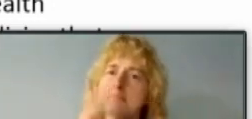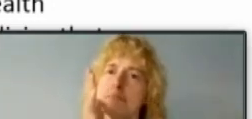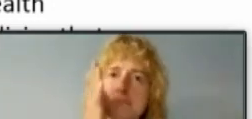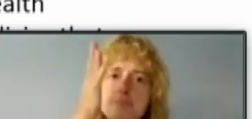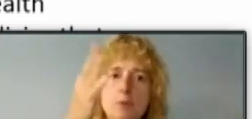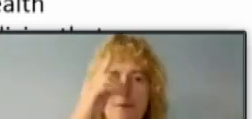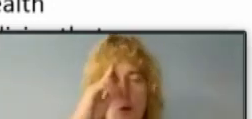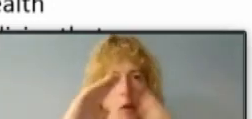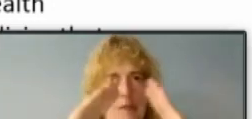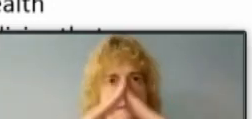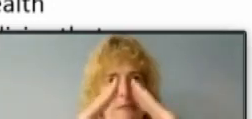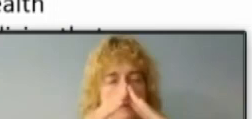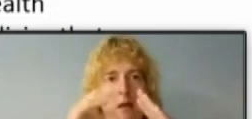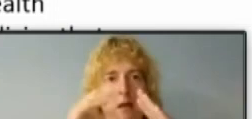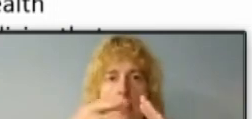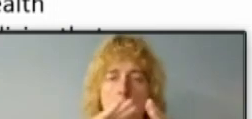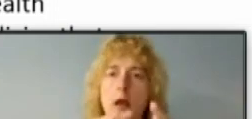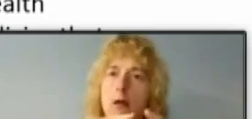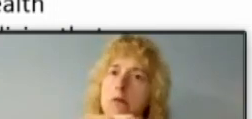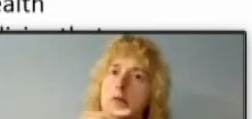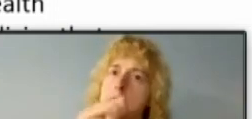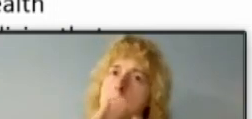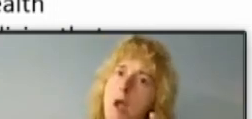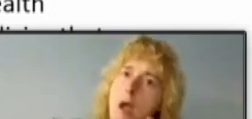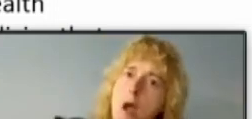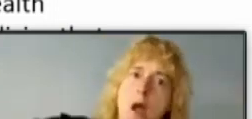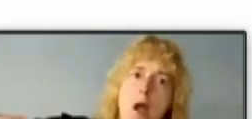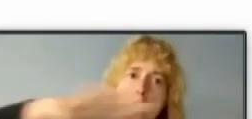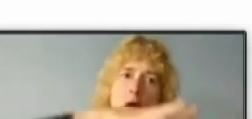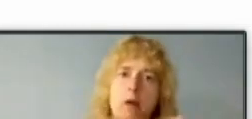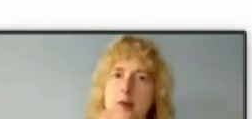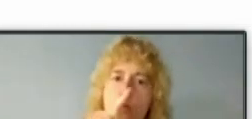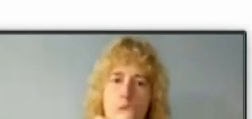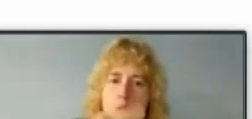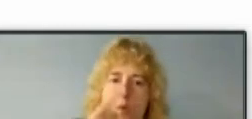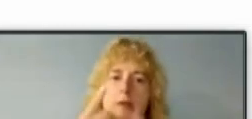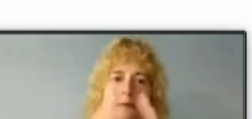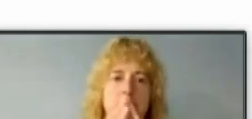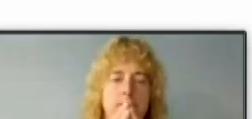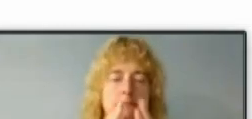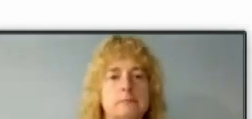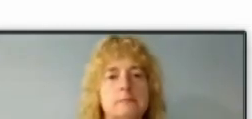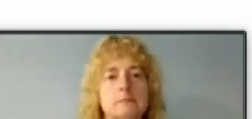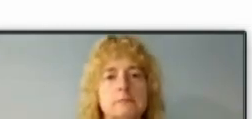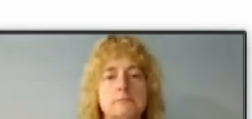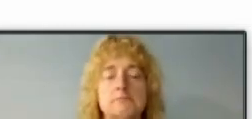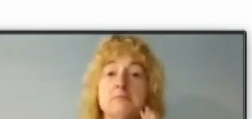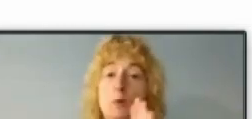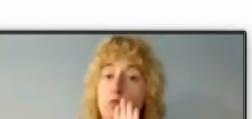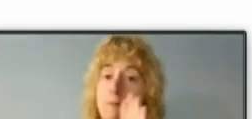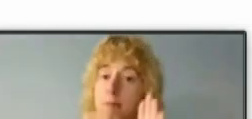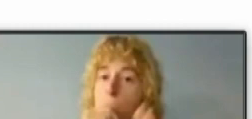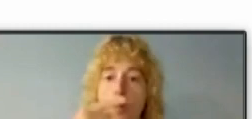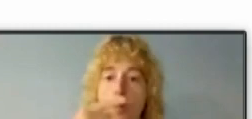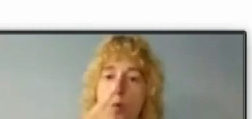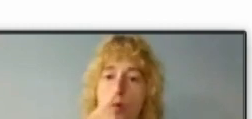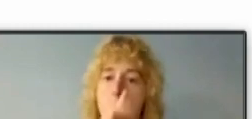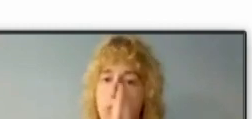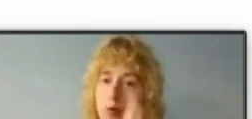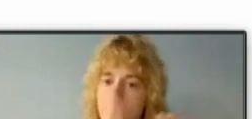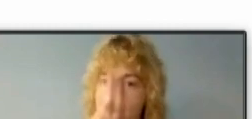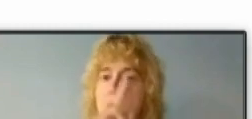for being a part of today. So if I could have the next slide. So I represent not only Wayne State University, but I